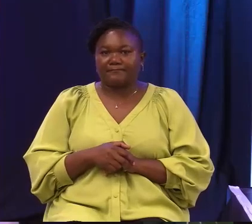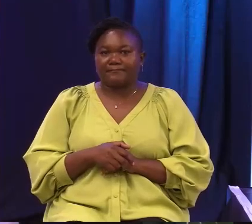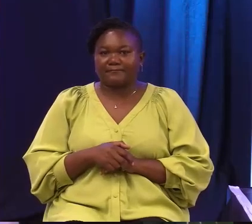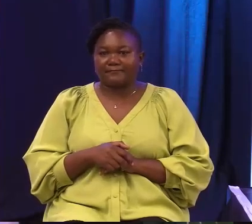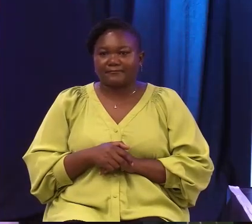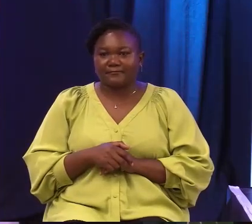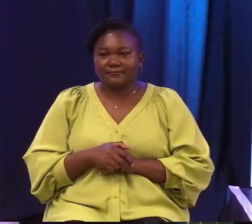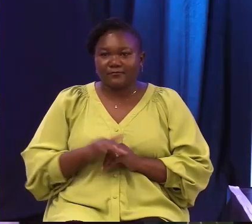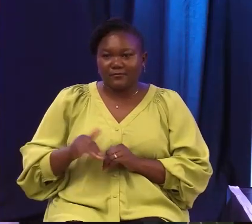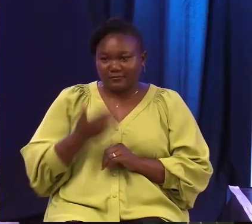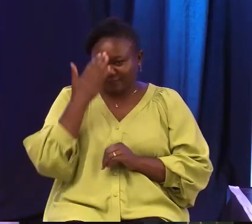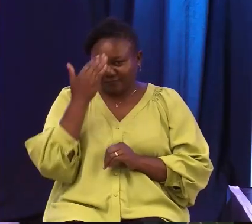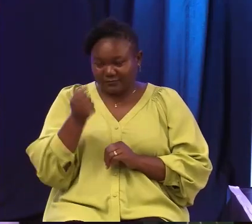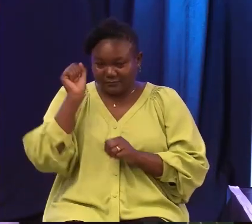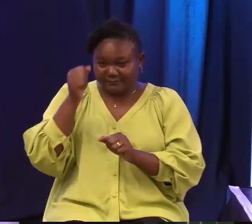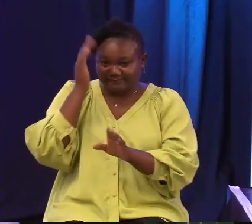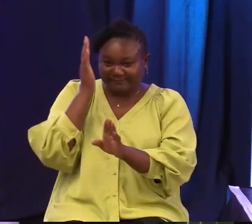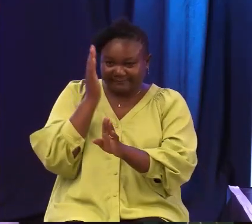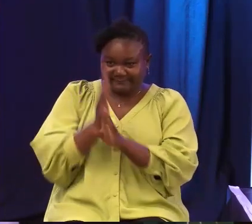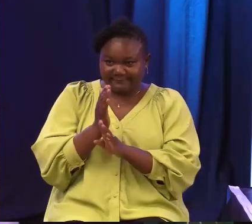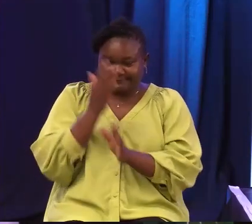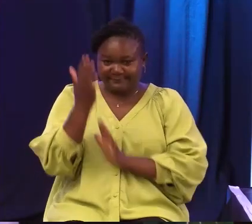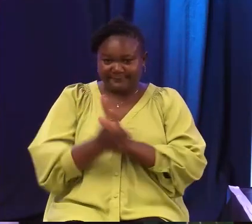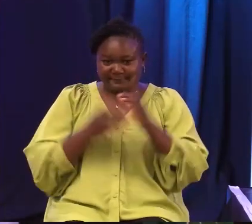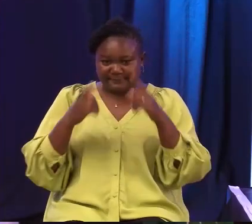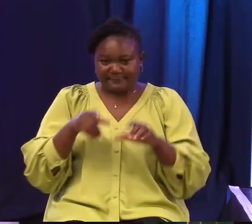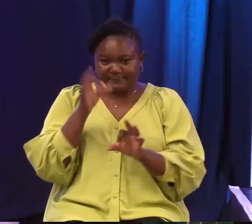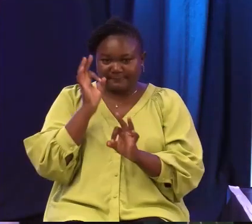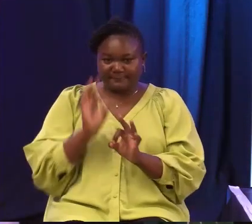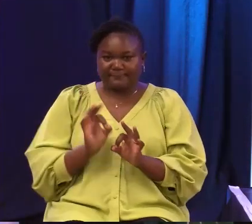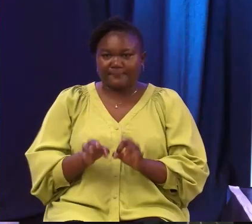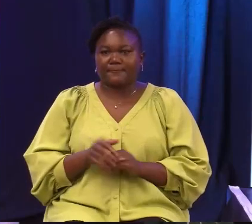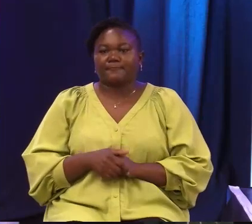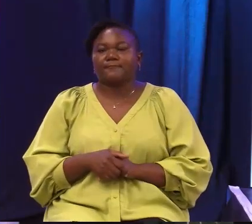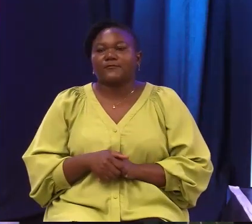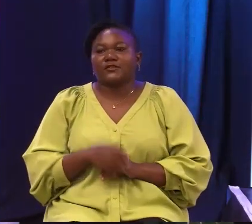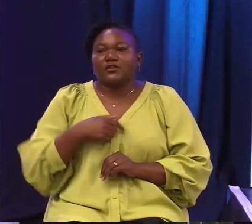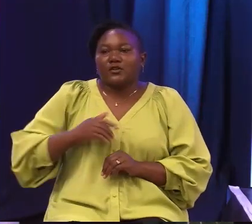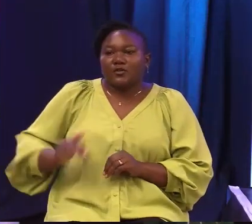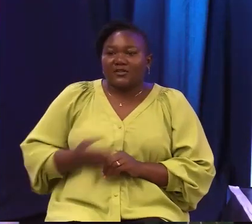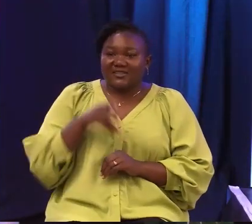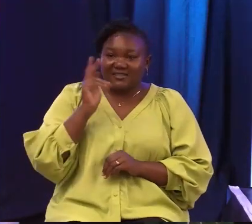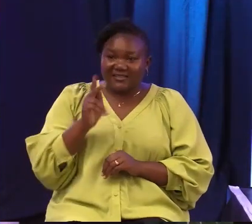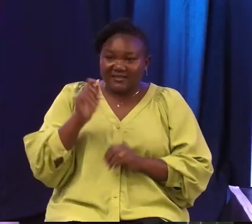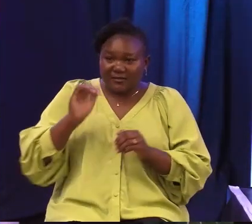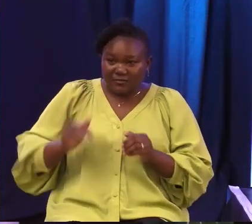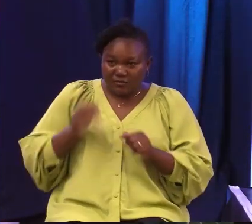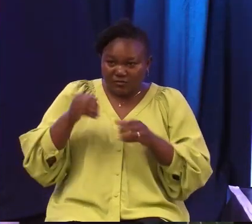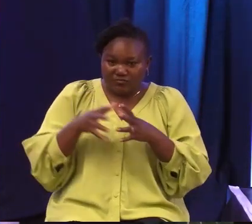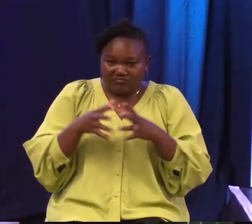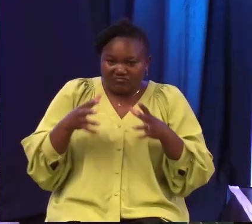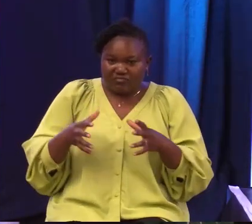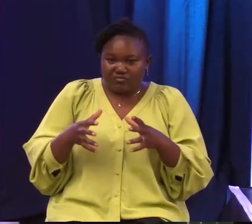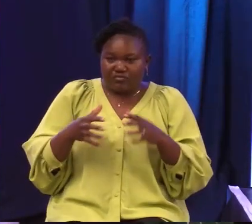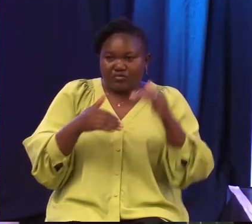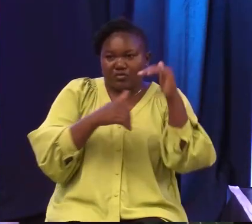greet today will manage the translation. And I would like to express my gratitude to the